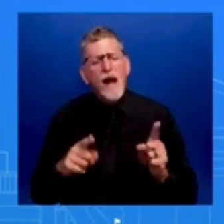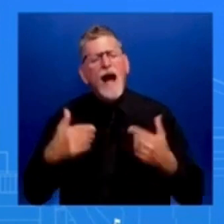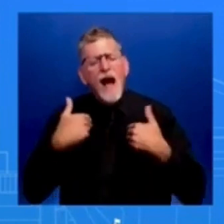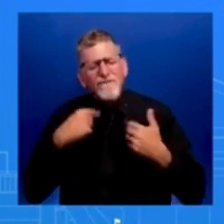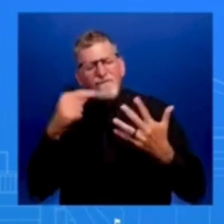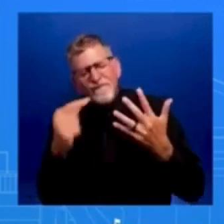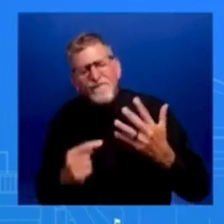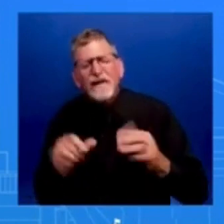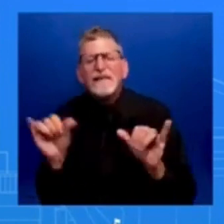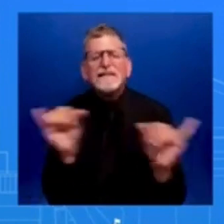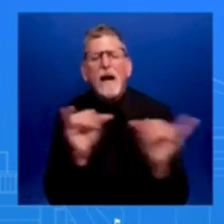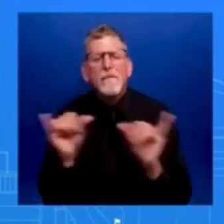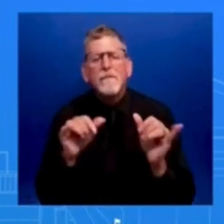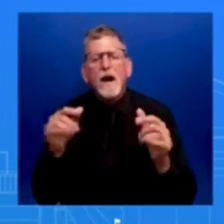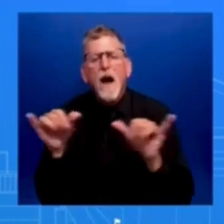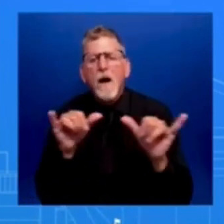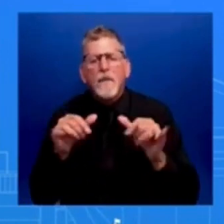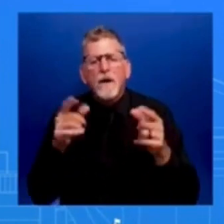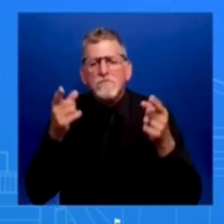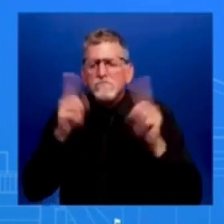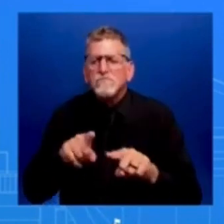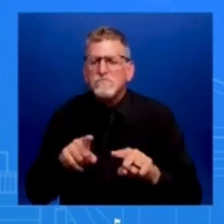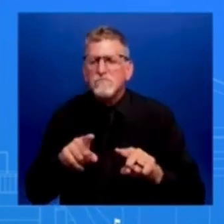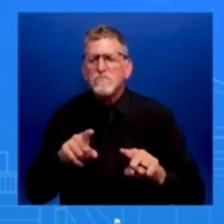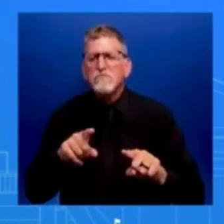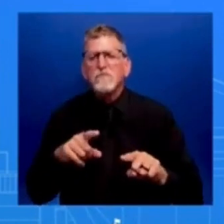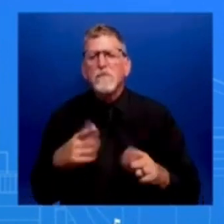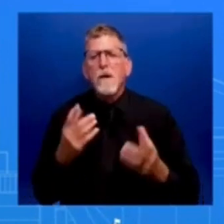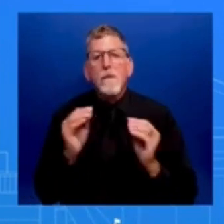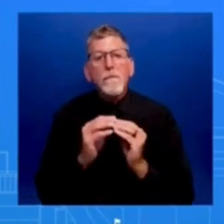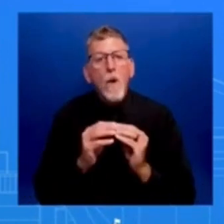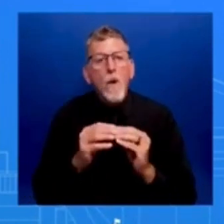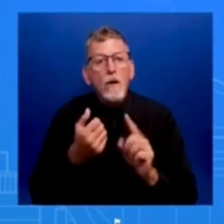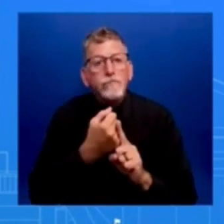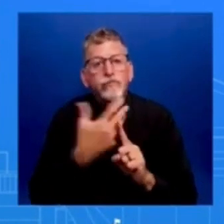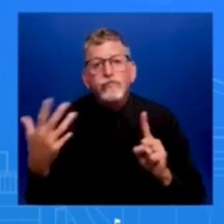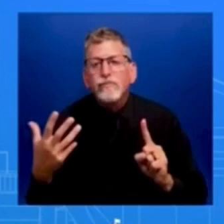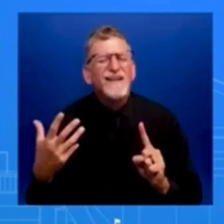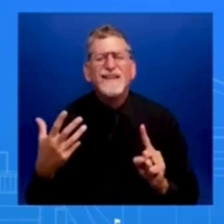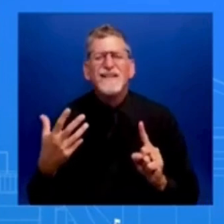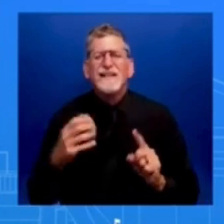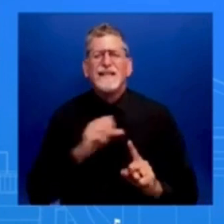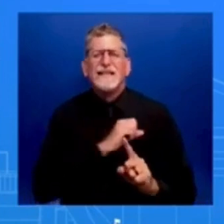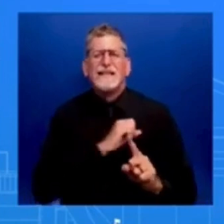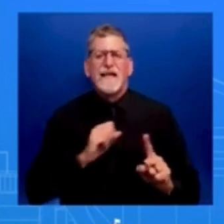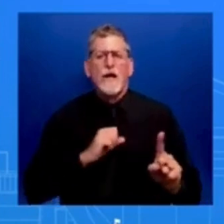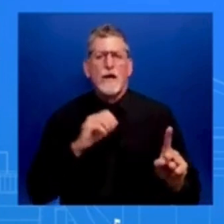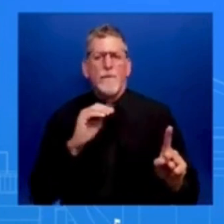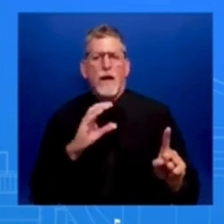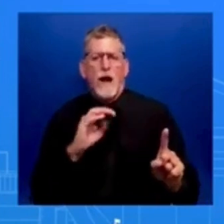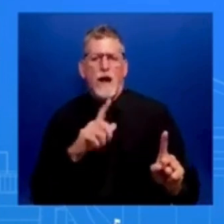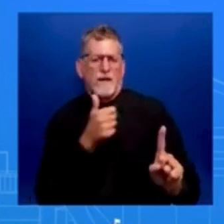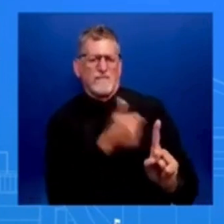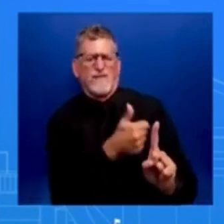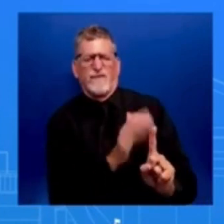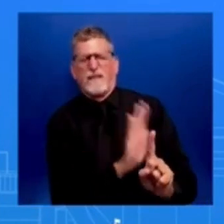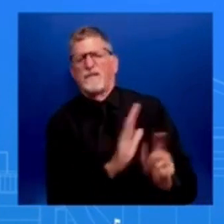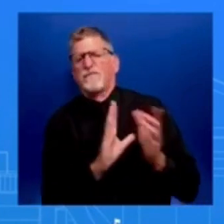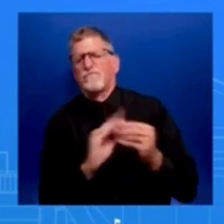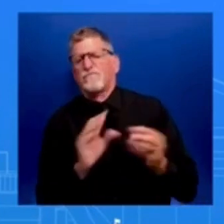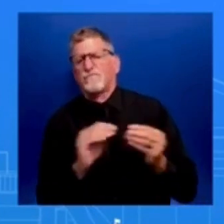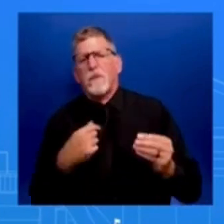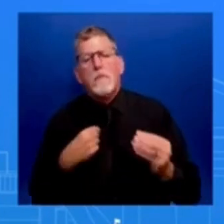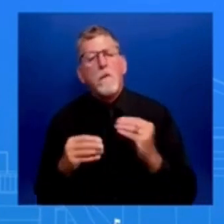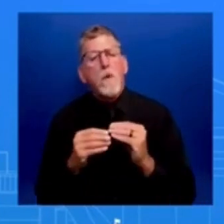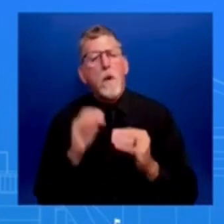not going to go beyond what the Senator has said, Senator McConnell has shared. Lastly, Yevgeny Prigozhin was apparently spotted at this